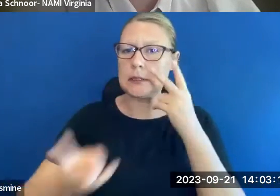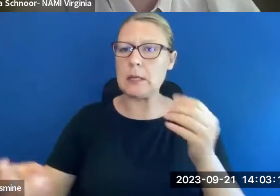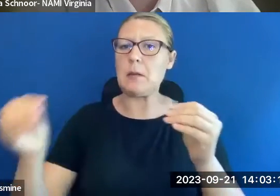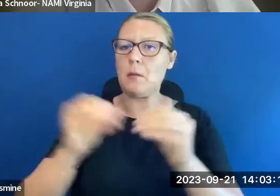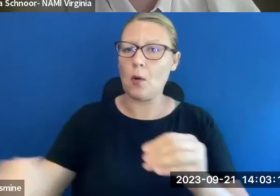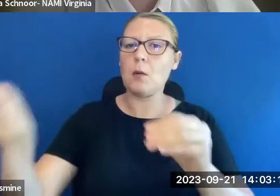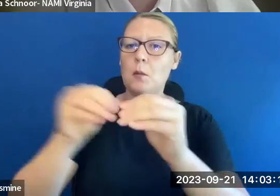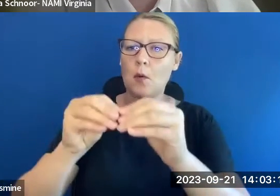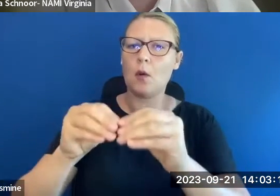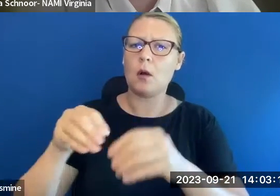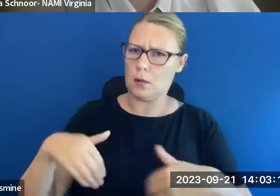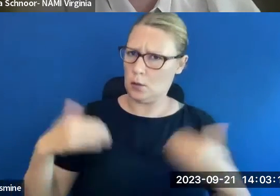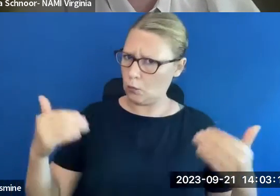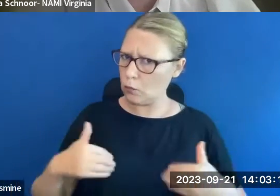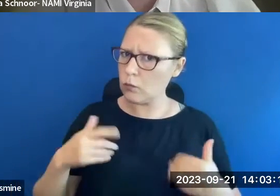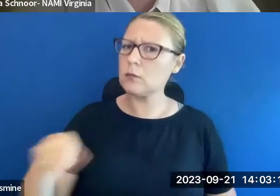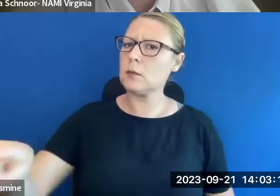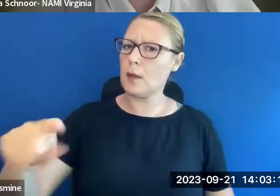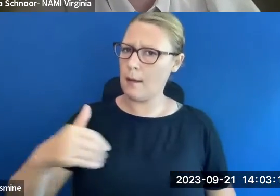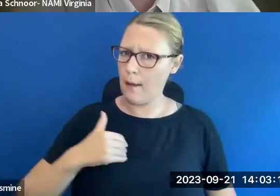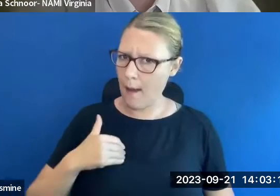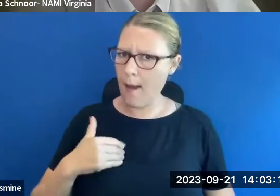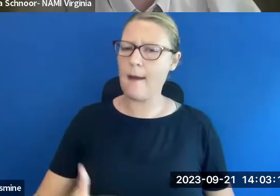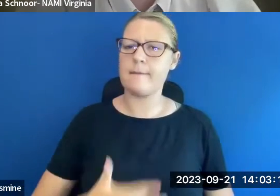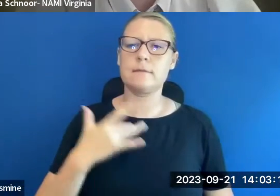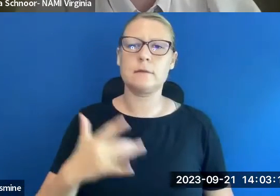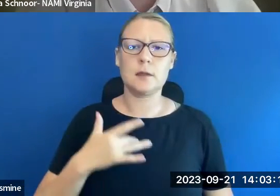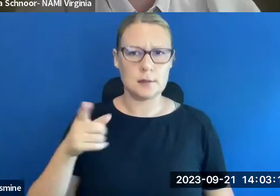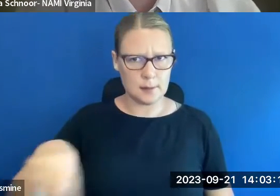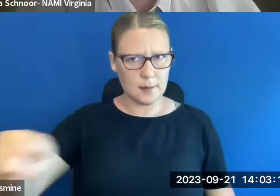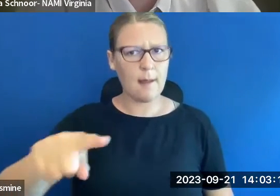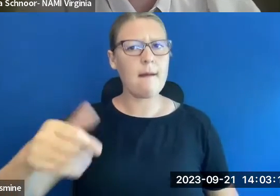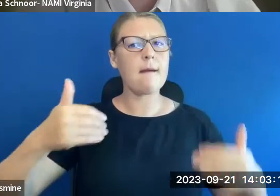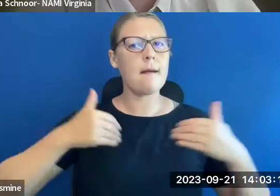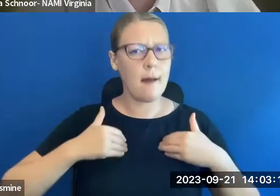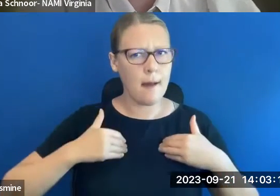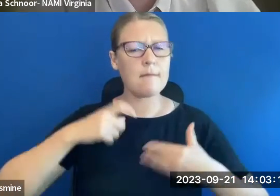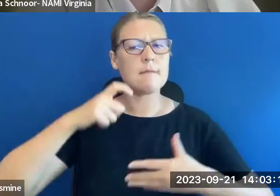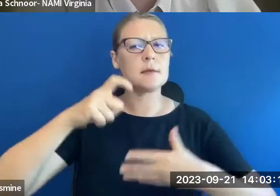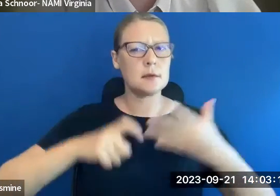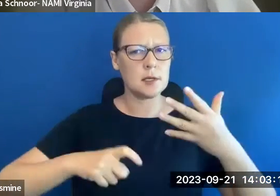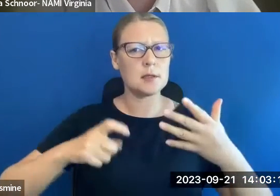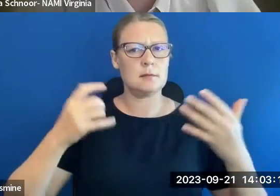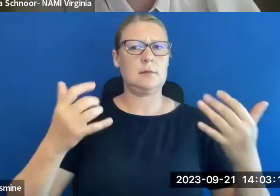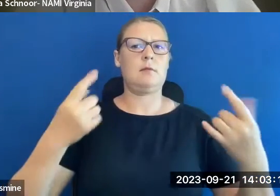have feelings, they have their own needs too.